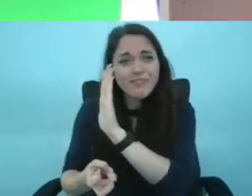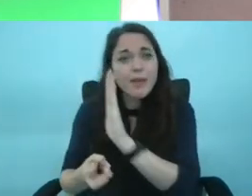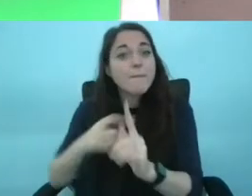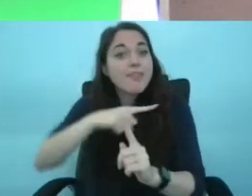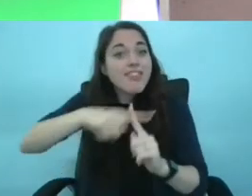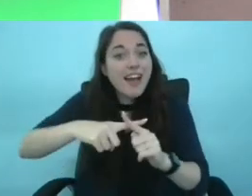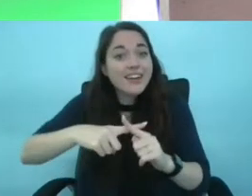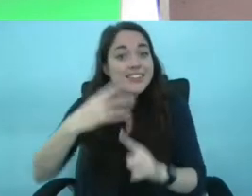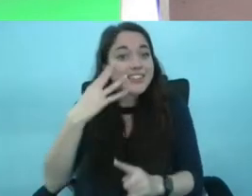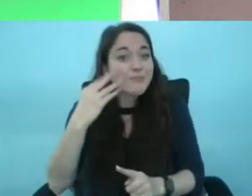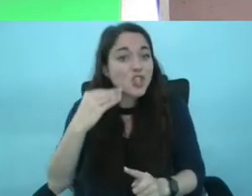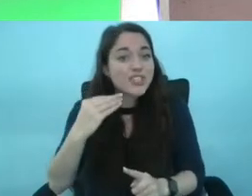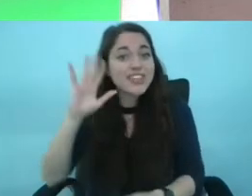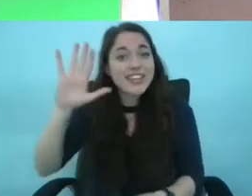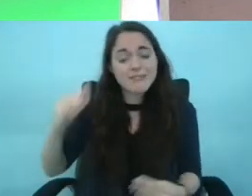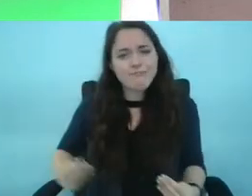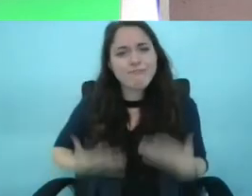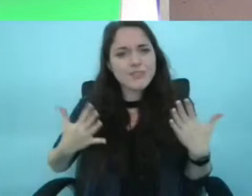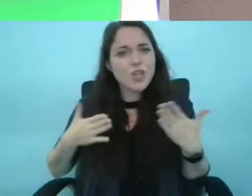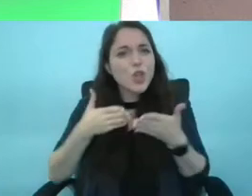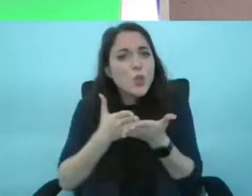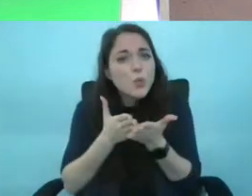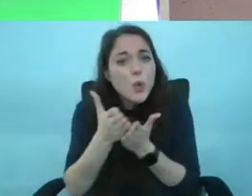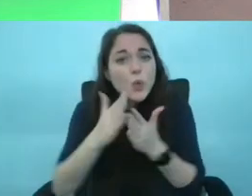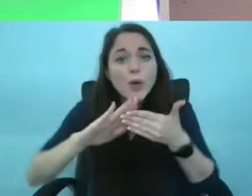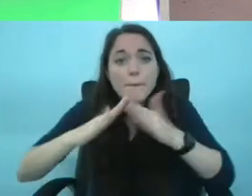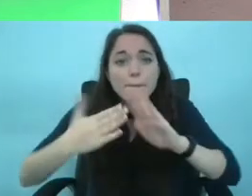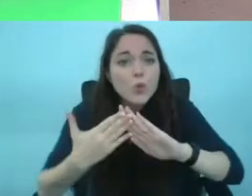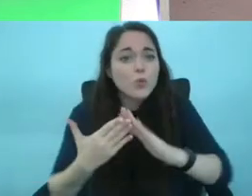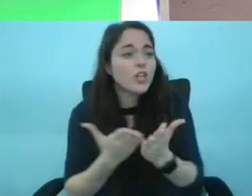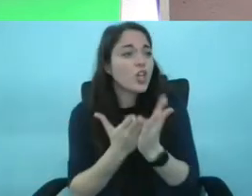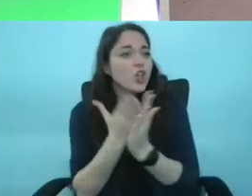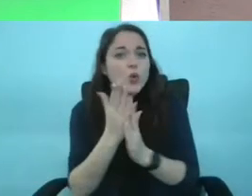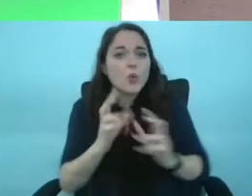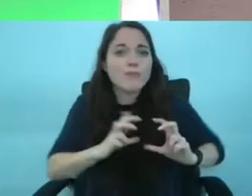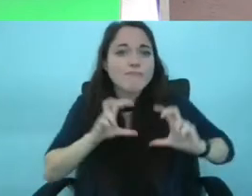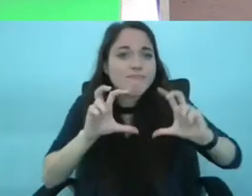engagement, through participation,